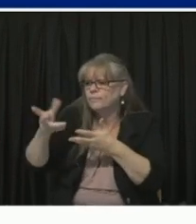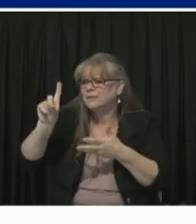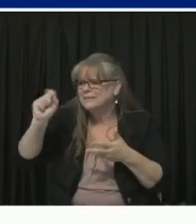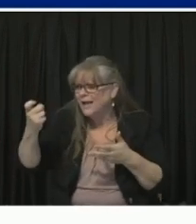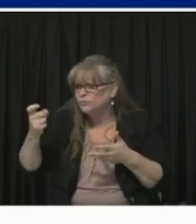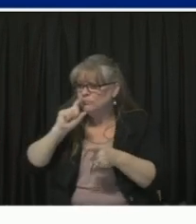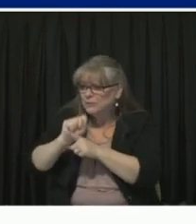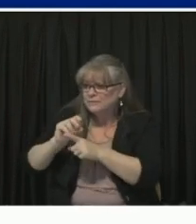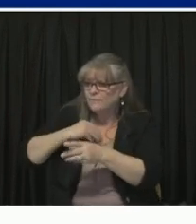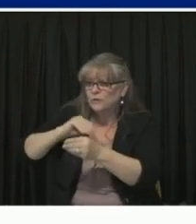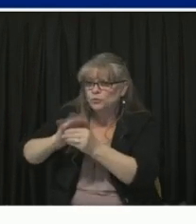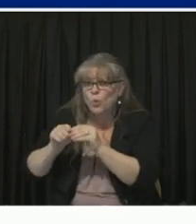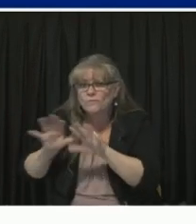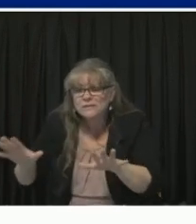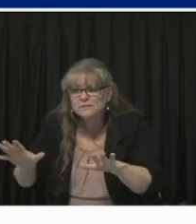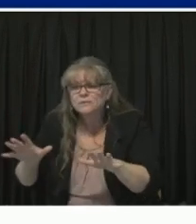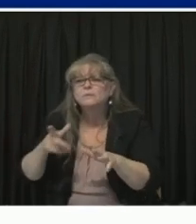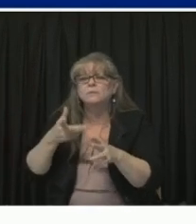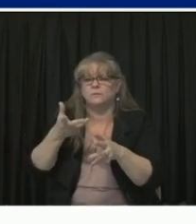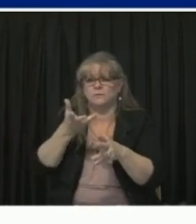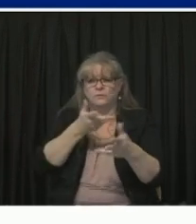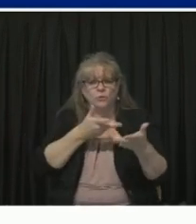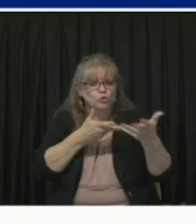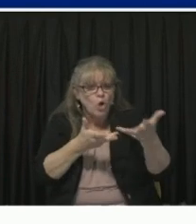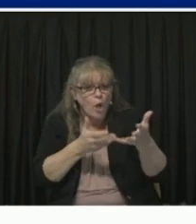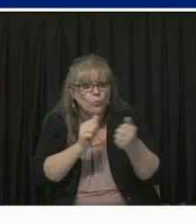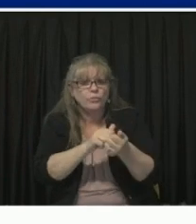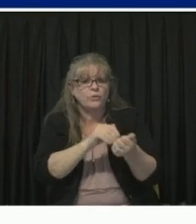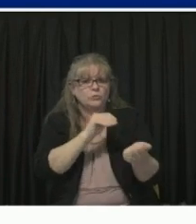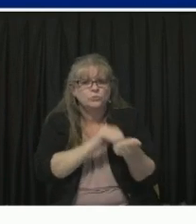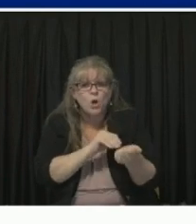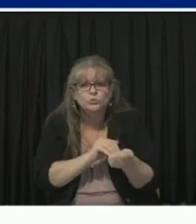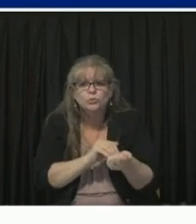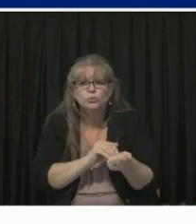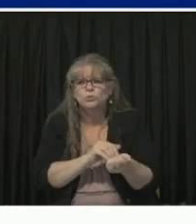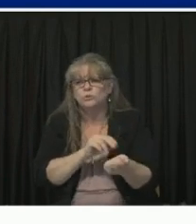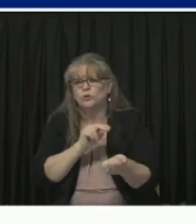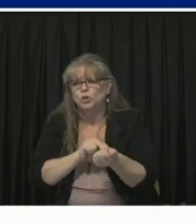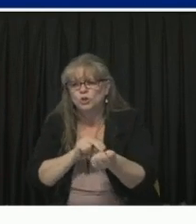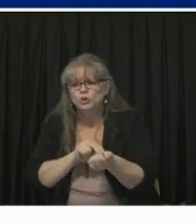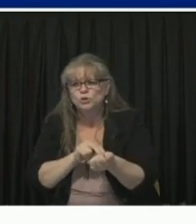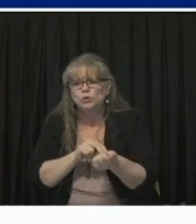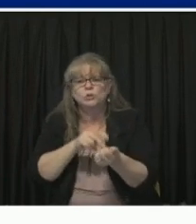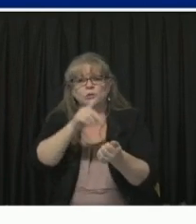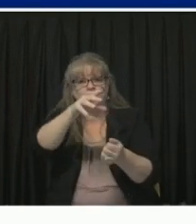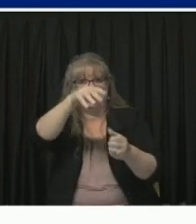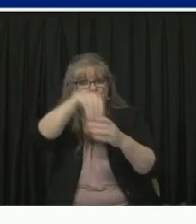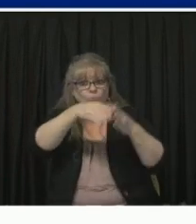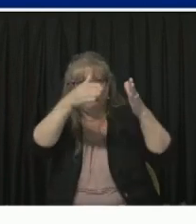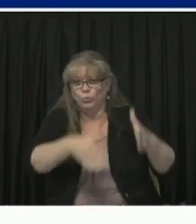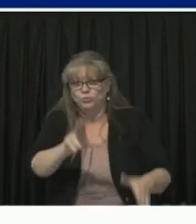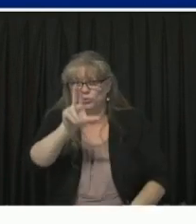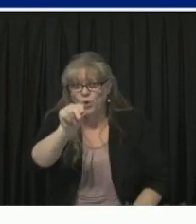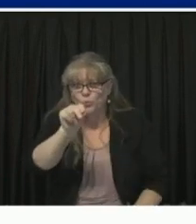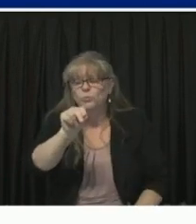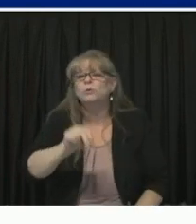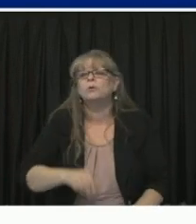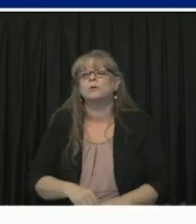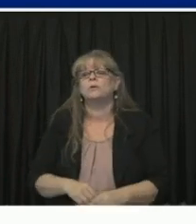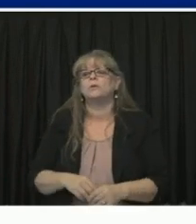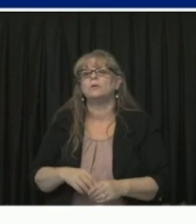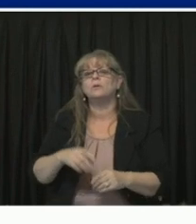over telehealth chat, video, rather than a physical invitation. You can use these telehealth options. Just